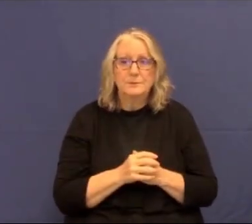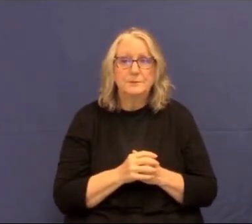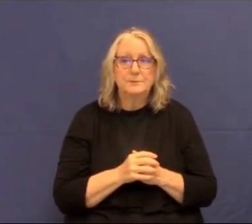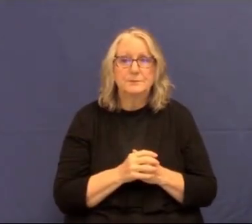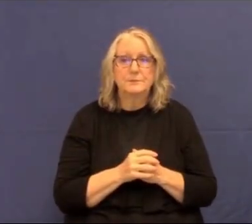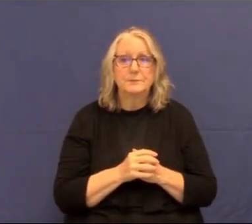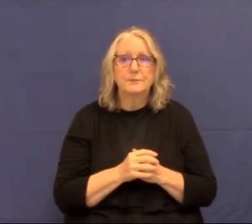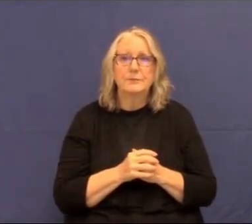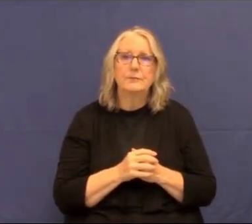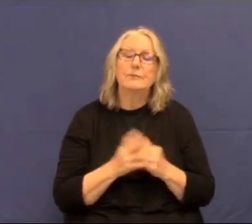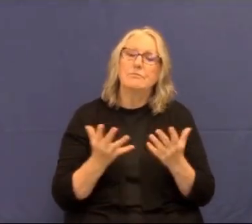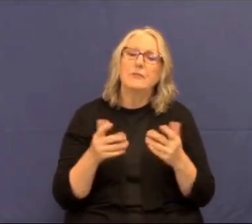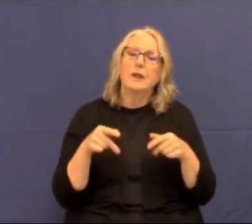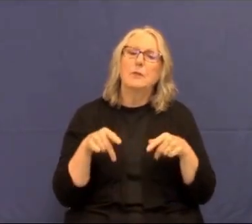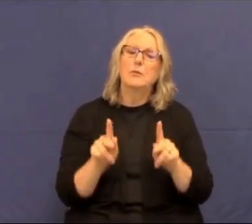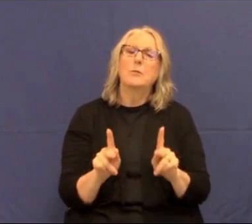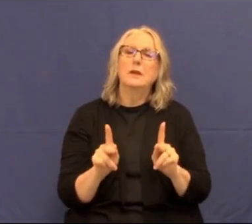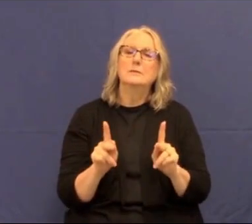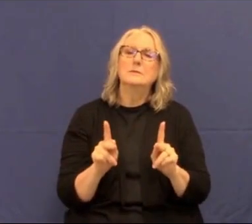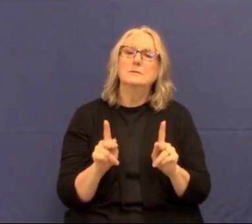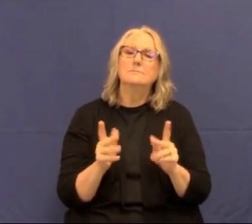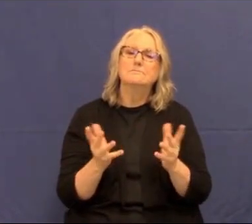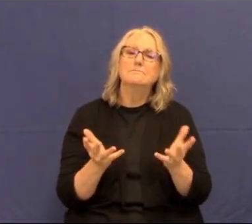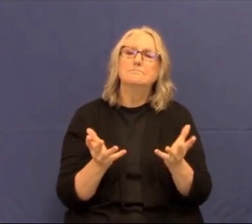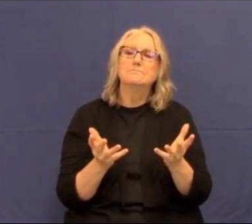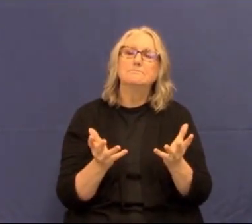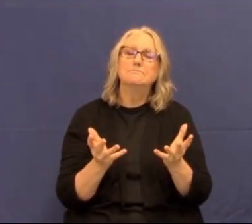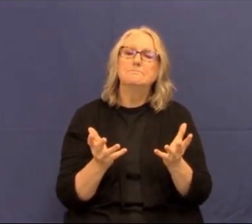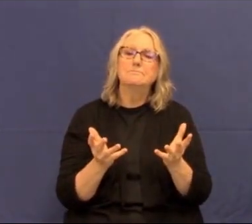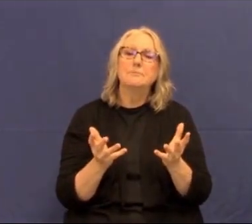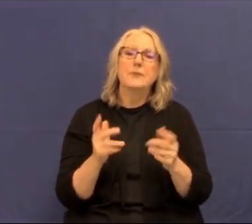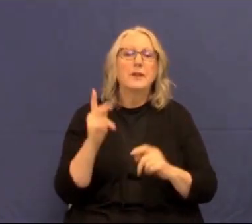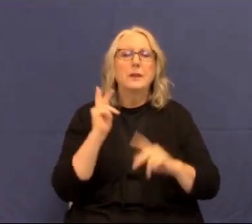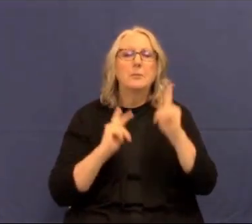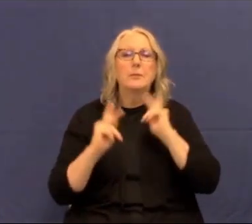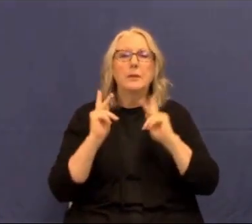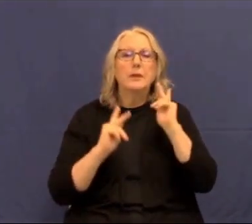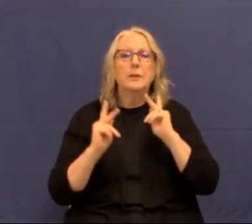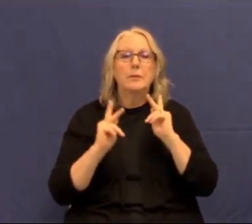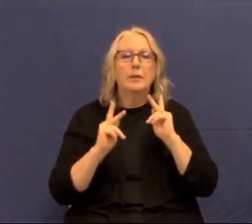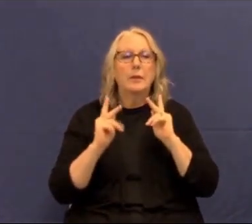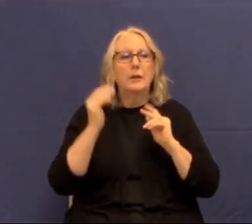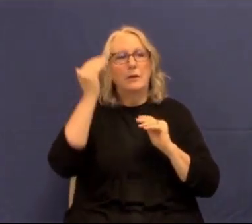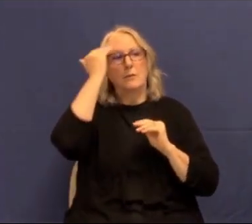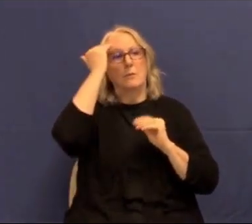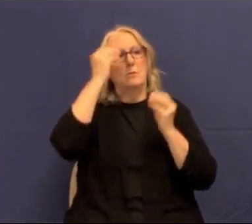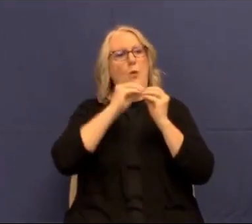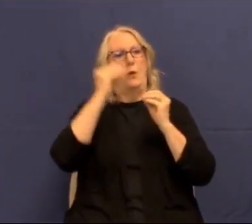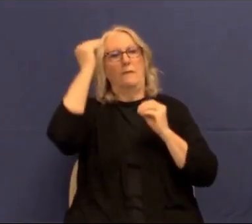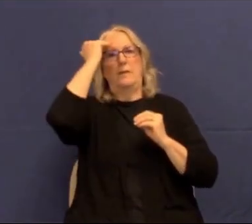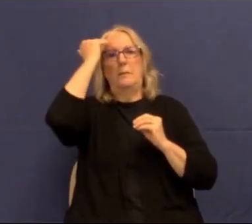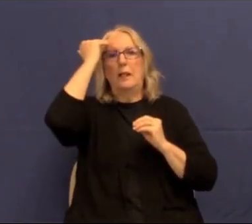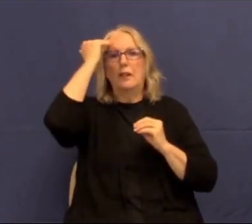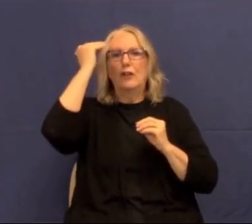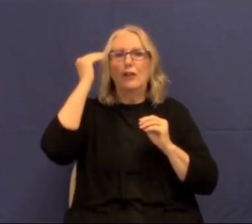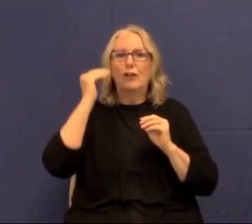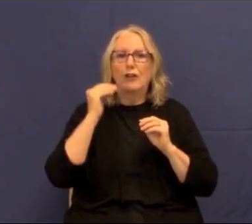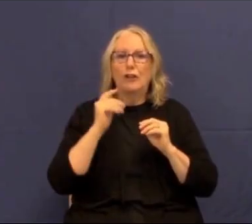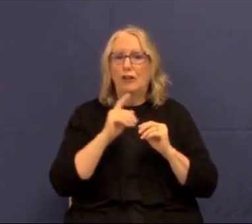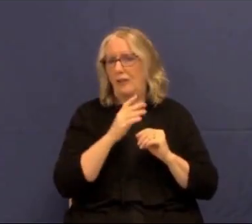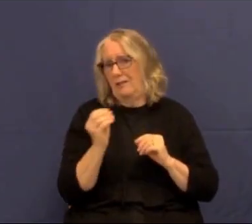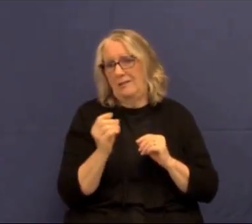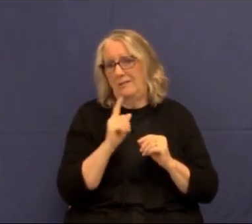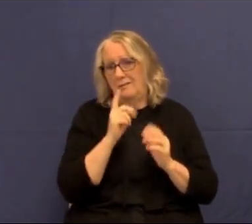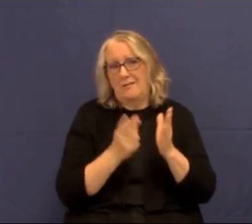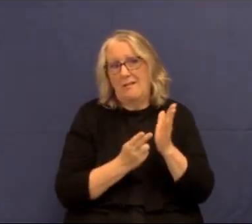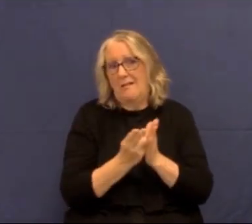different language. And so it kind of allows, the people in the medical field to be, more well-rounded.